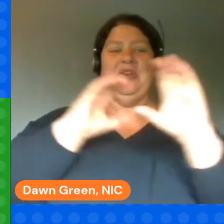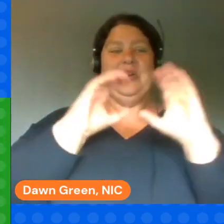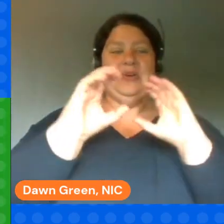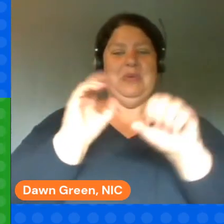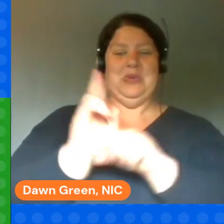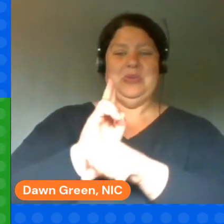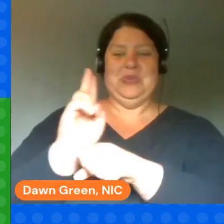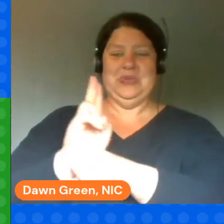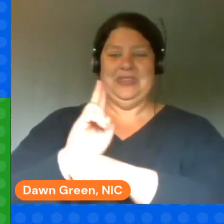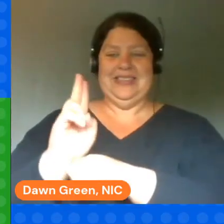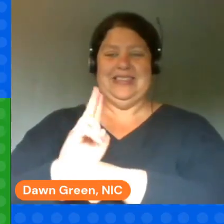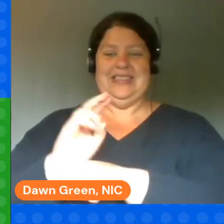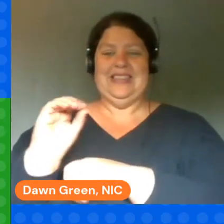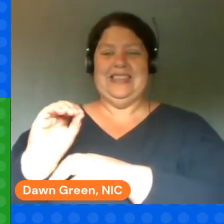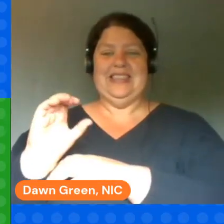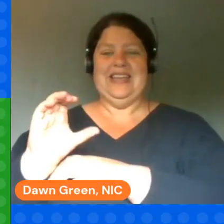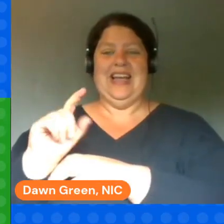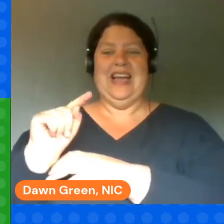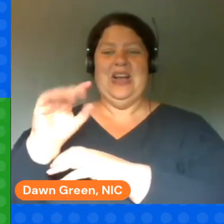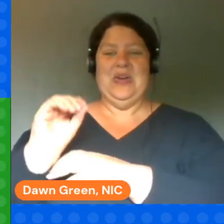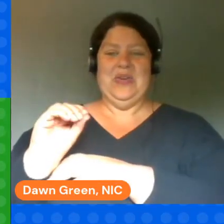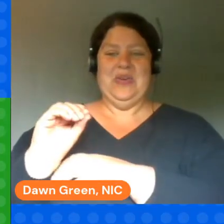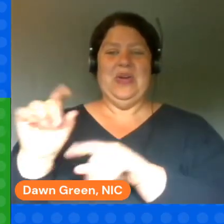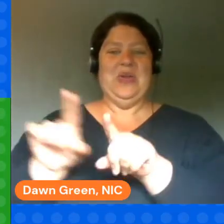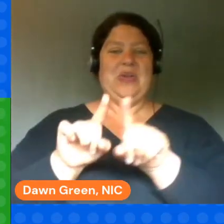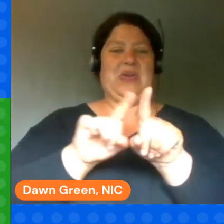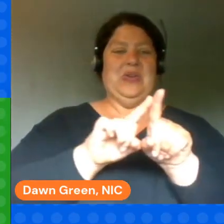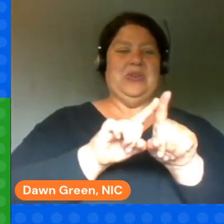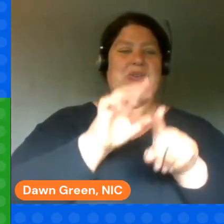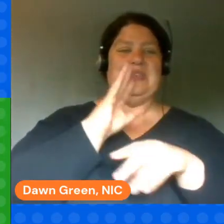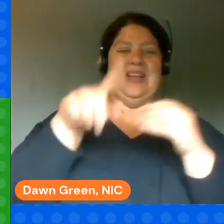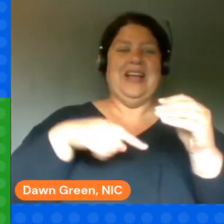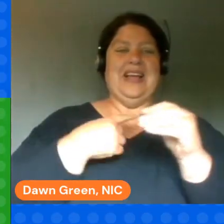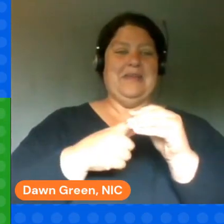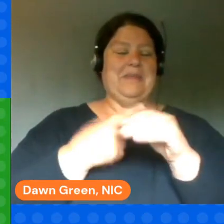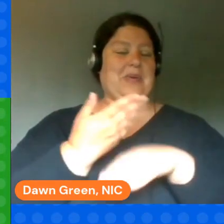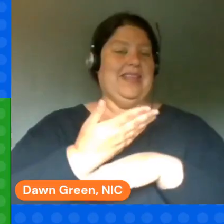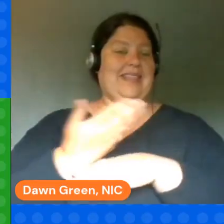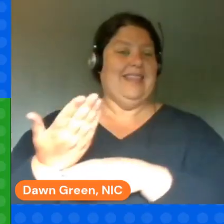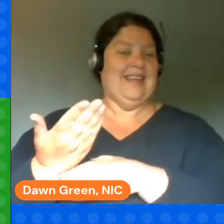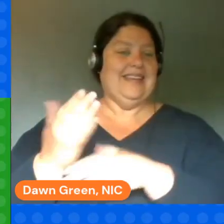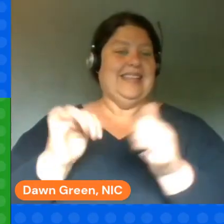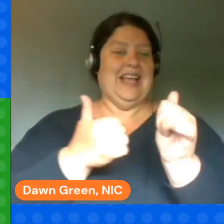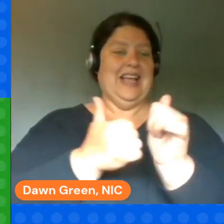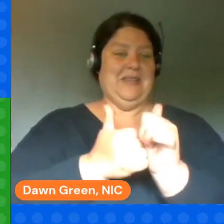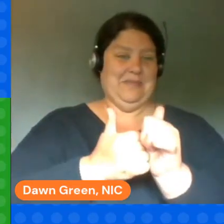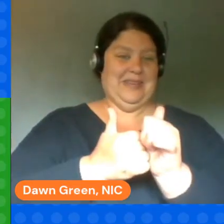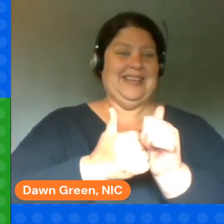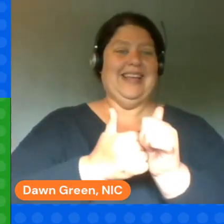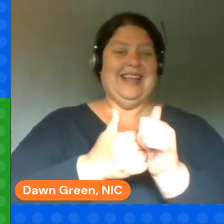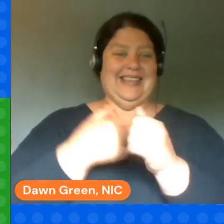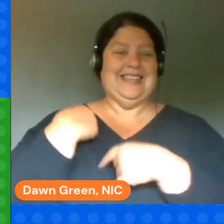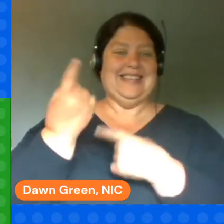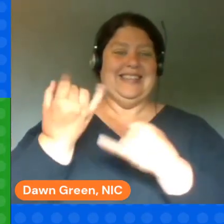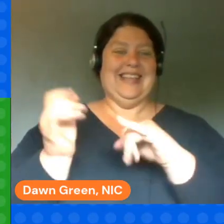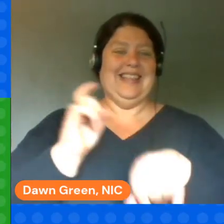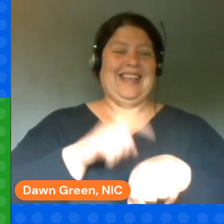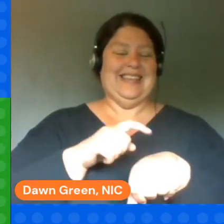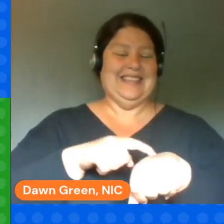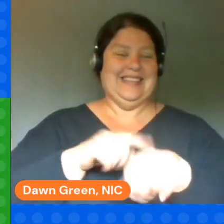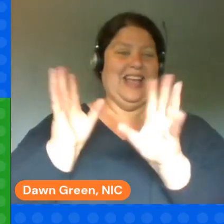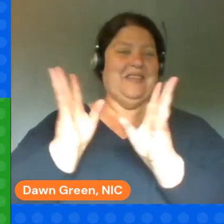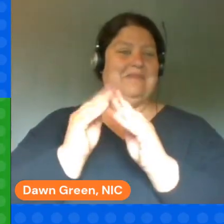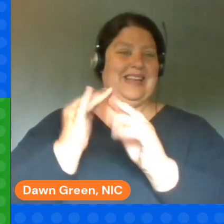OctoStudio. We'll also talk about some features and some updates that have come out since we last joined y'all at Scratch Conference last